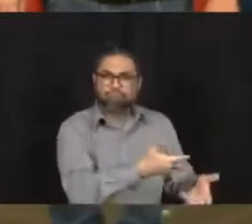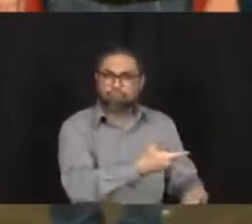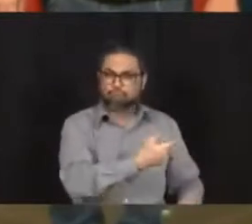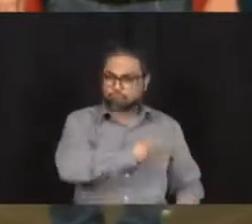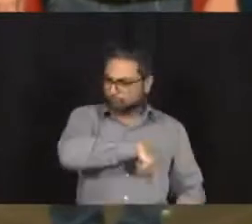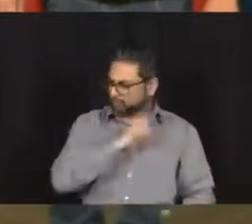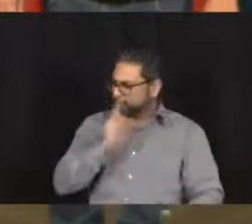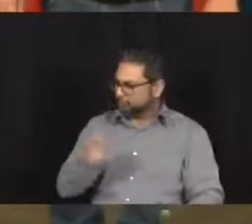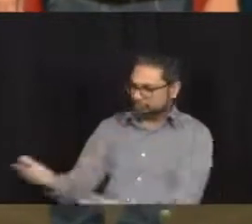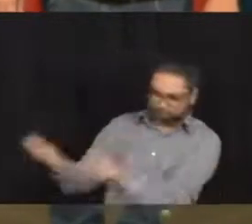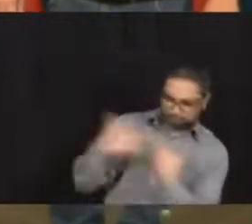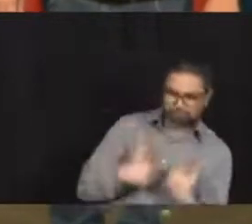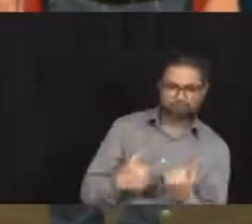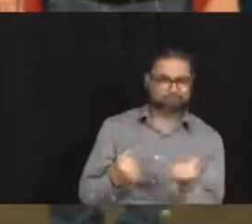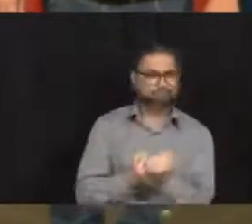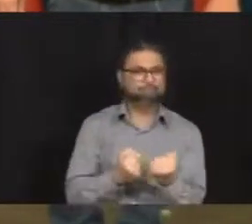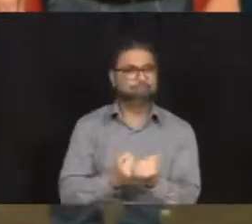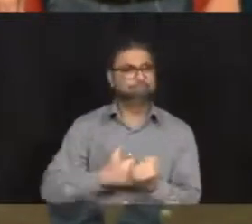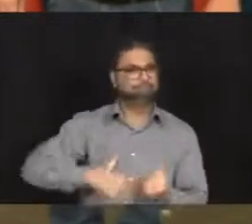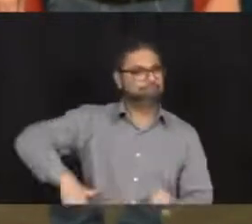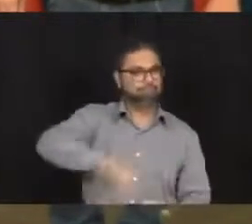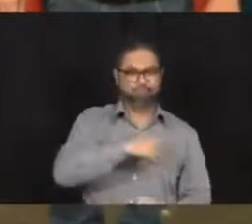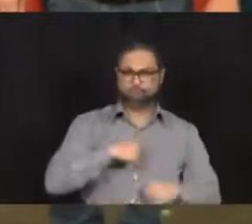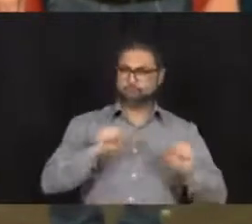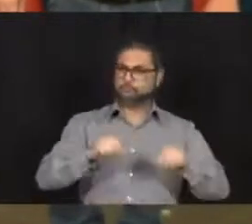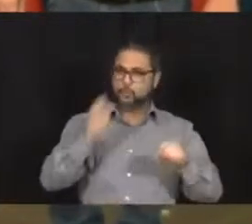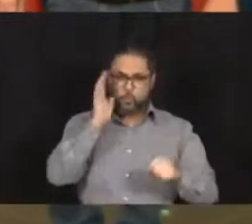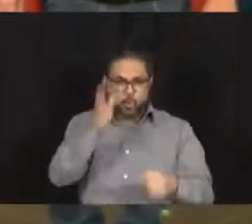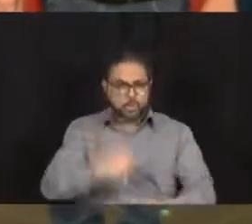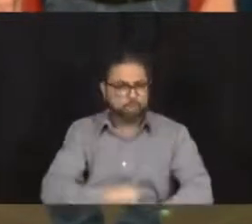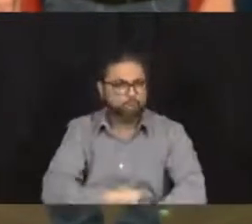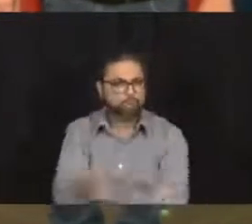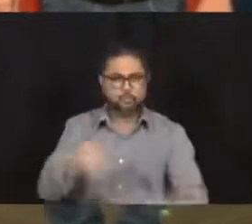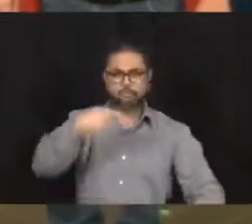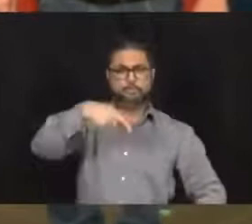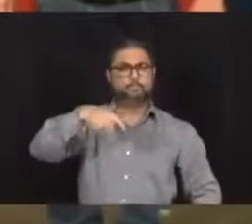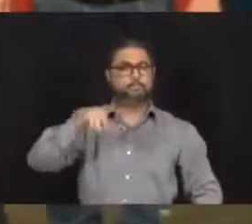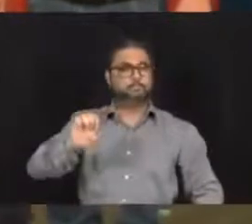equipment. We're going to continue to supply that to make sure that they're safe and healthy.